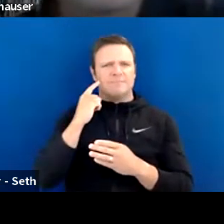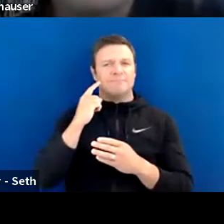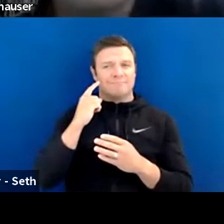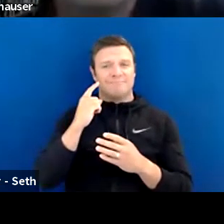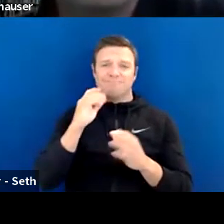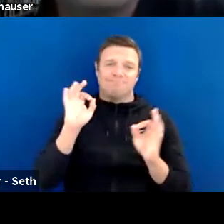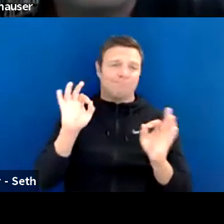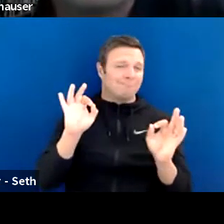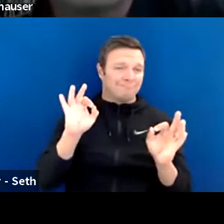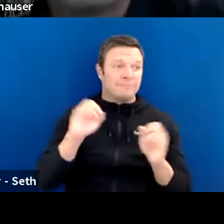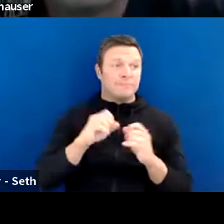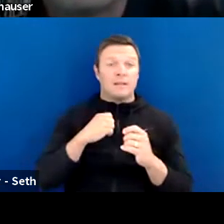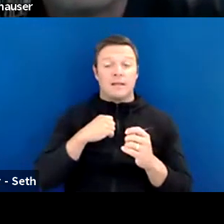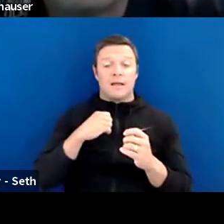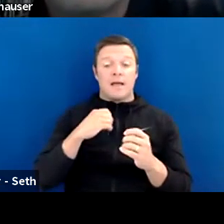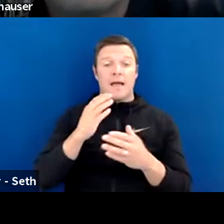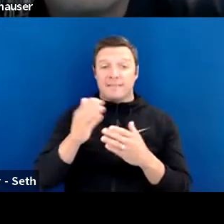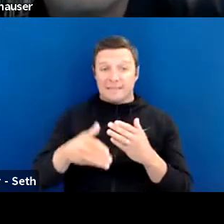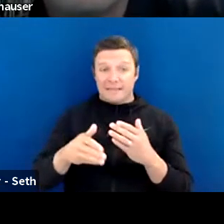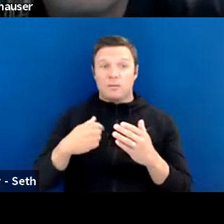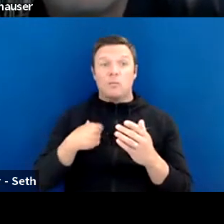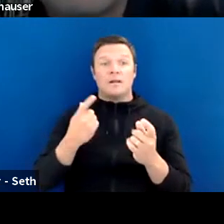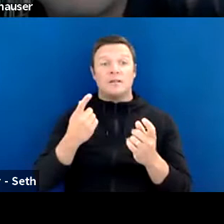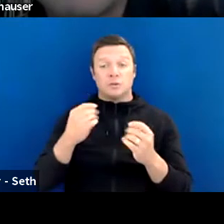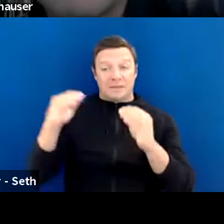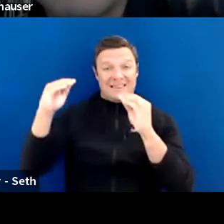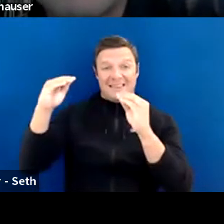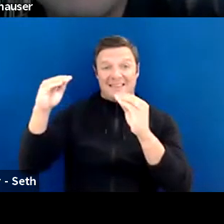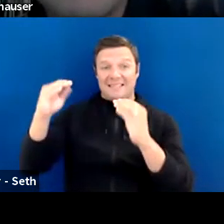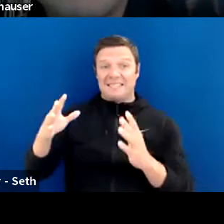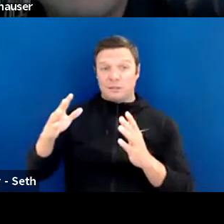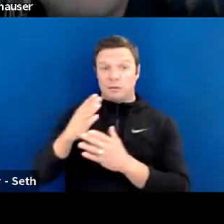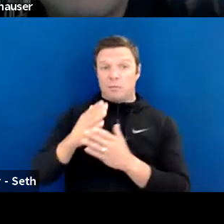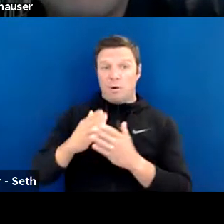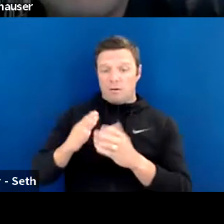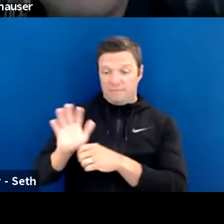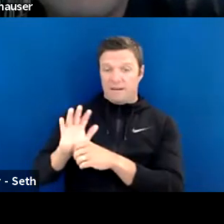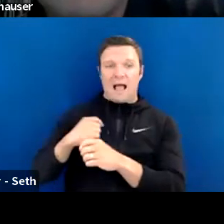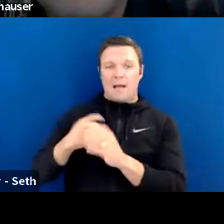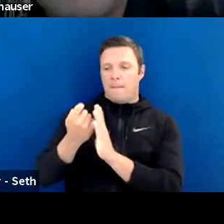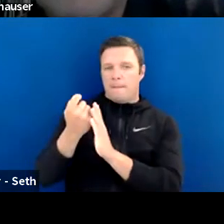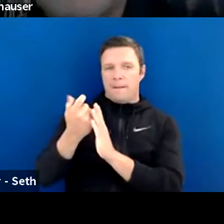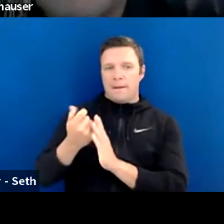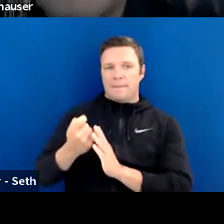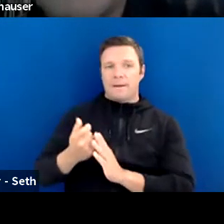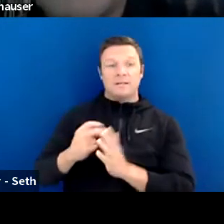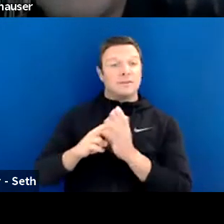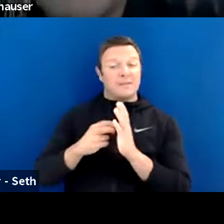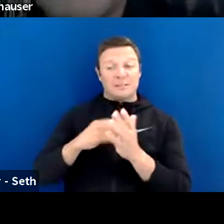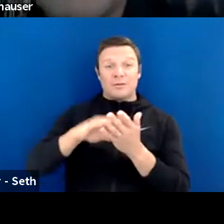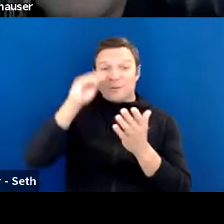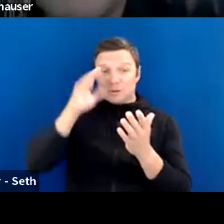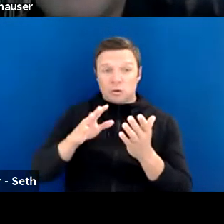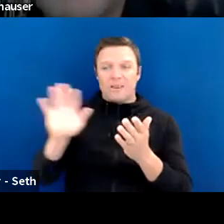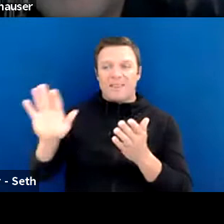then in the end I was able to subtract the teacher parts entirely. So yeah, so the students would layer their parts on top of